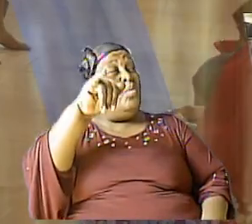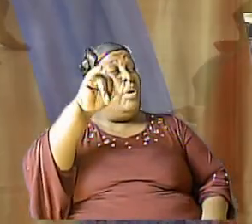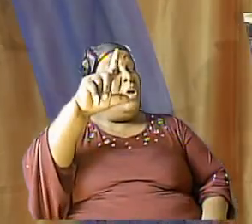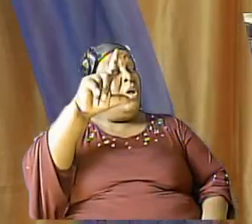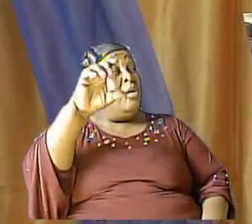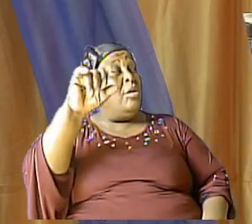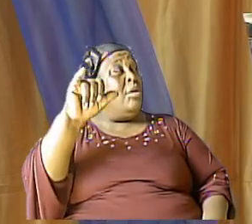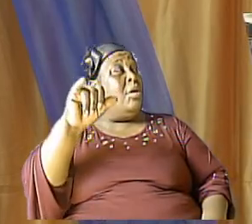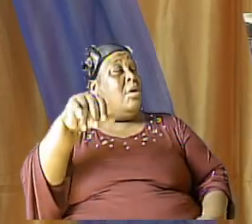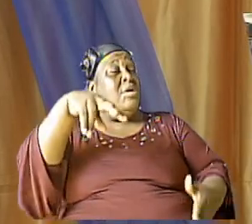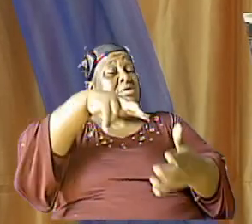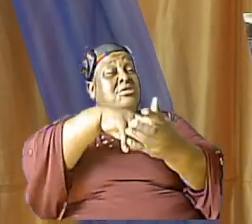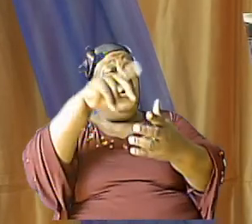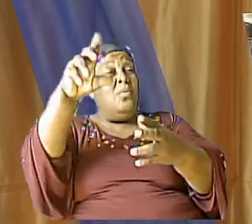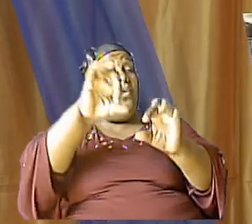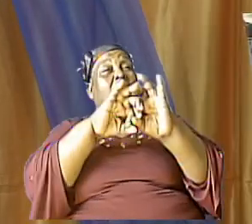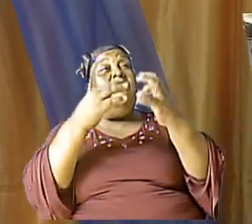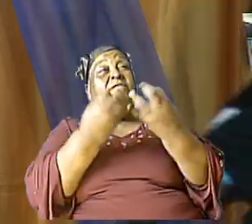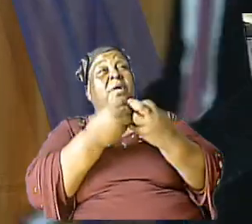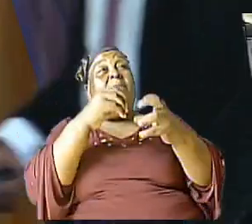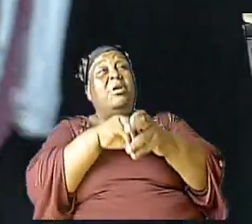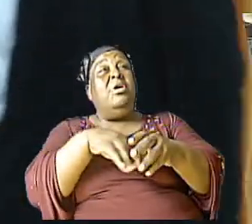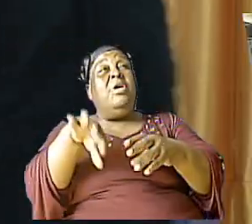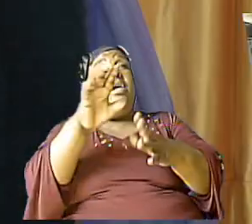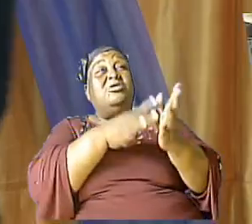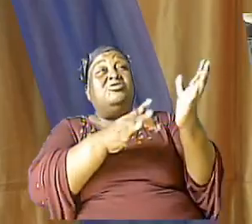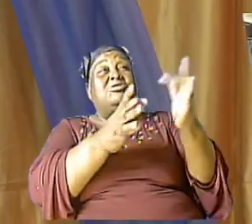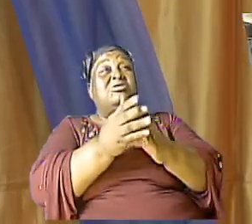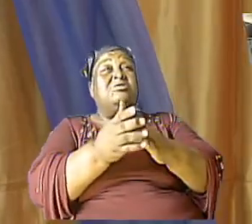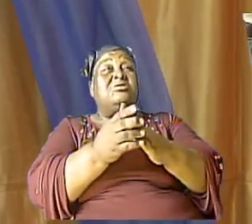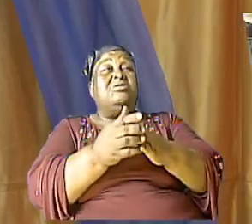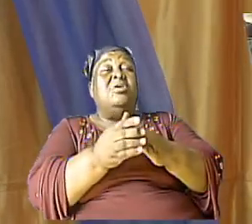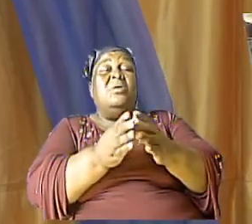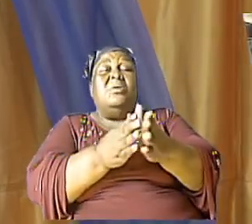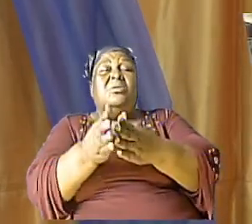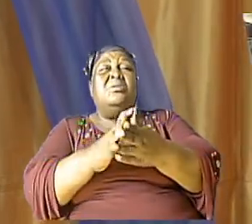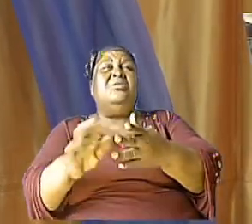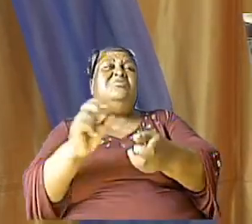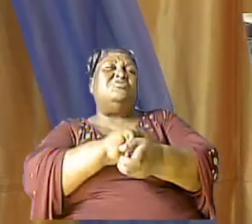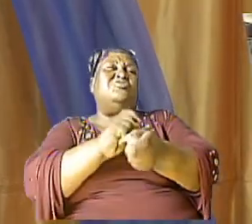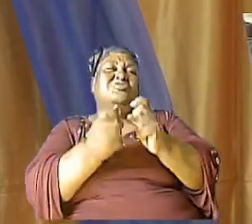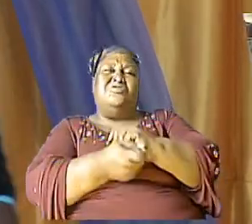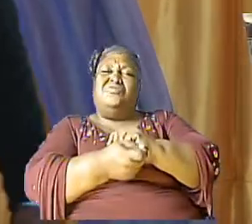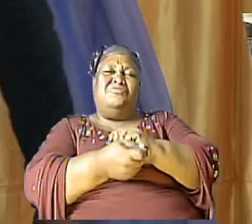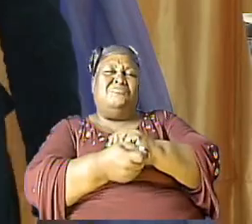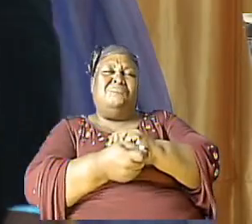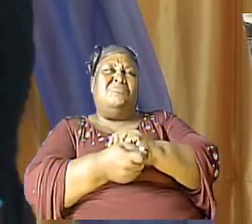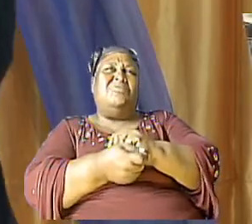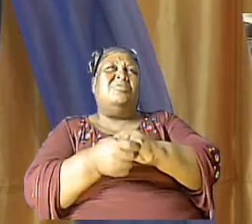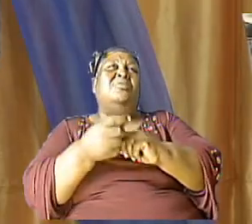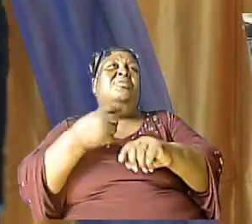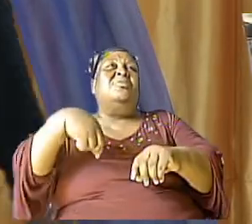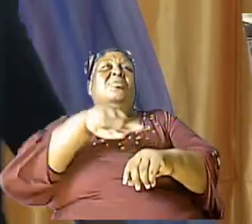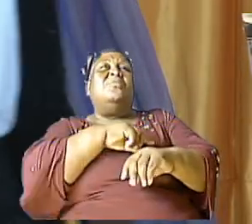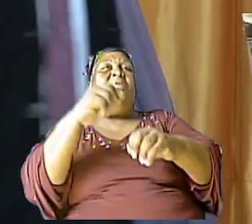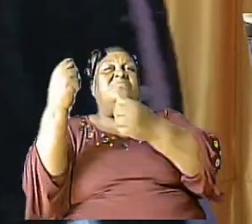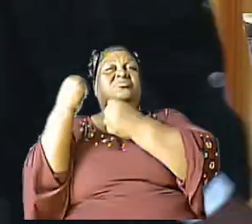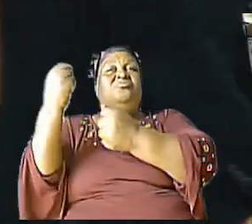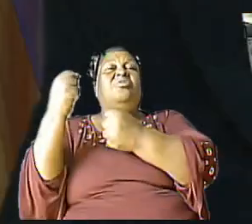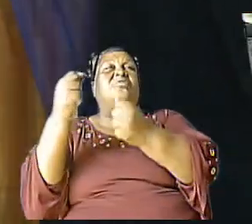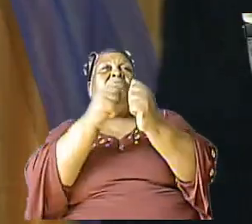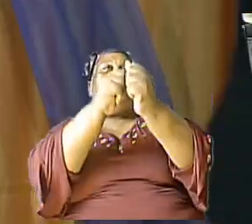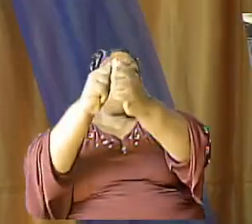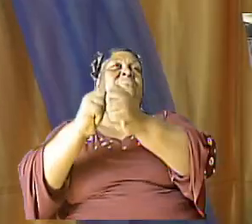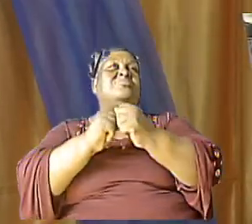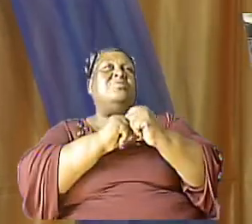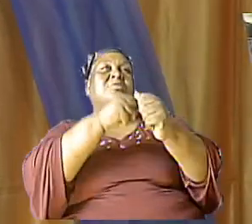in Christ as we earnestly contend for the faith. For indeed, we are stronger